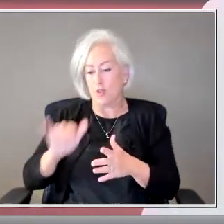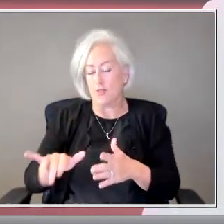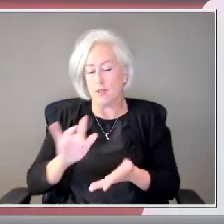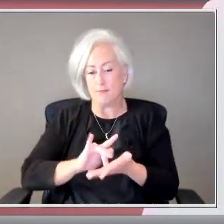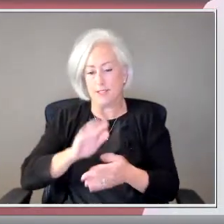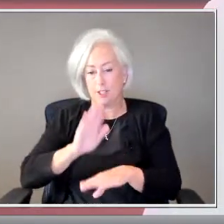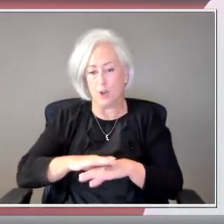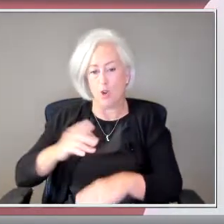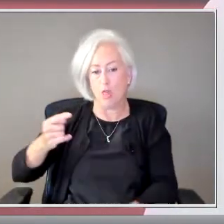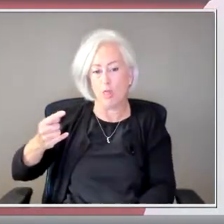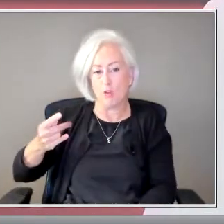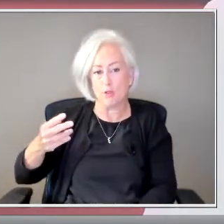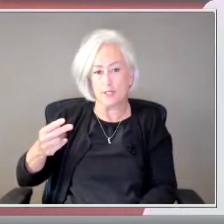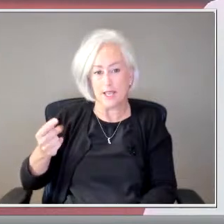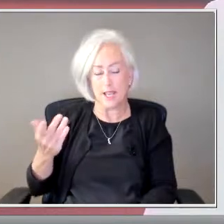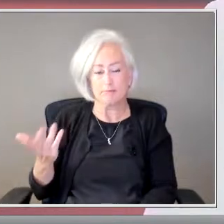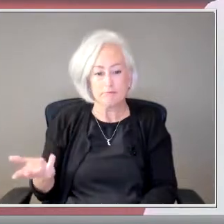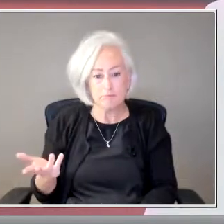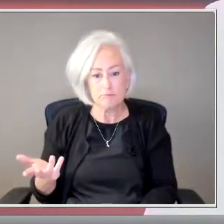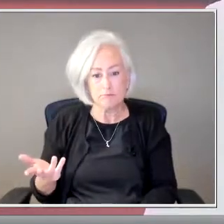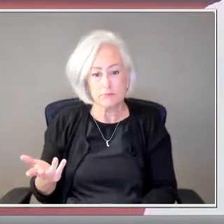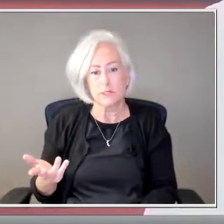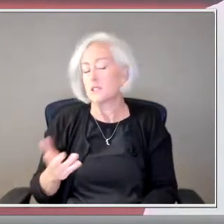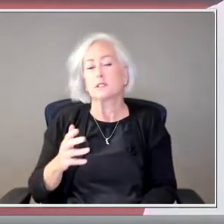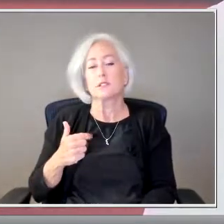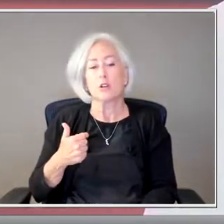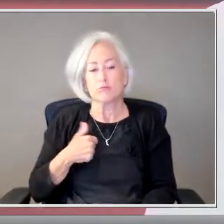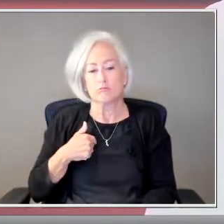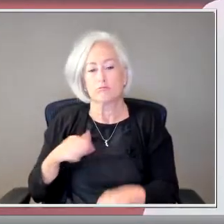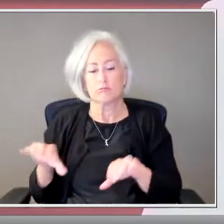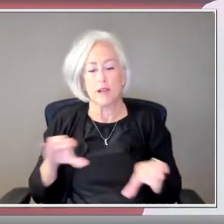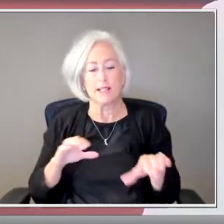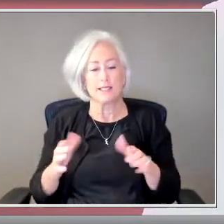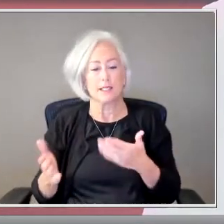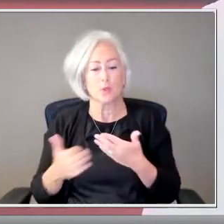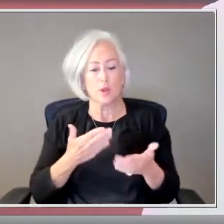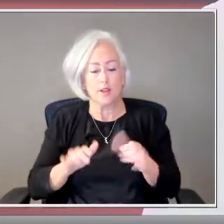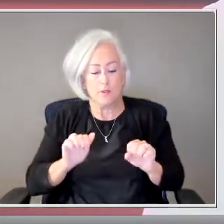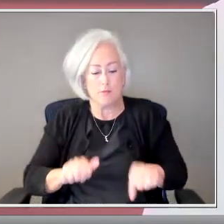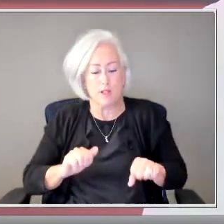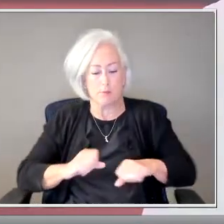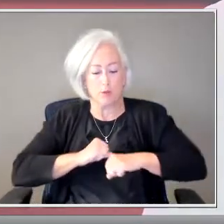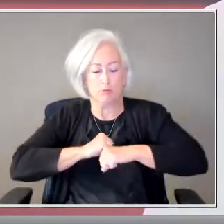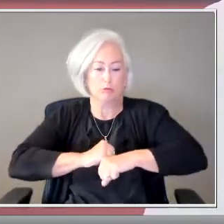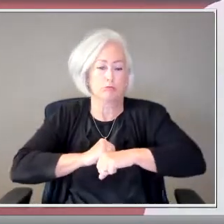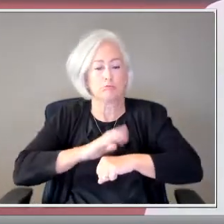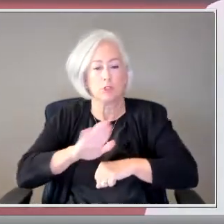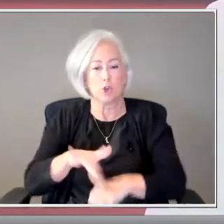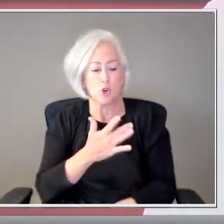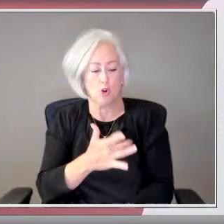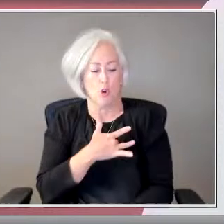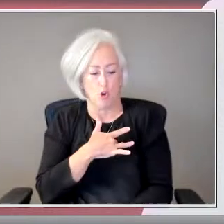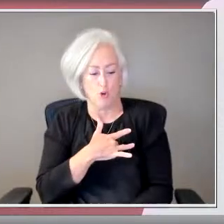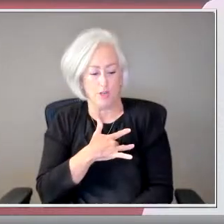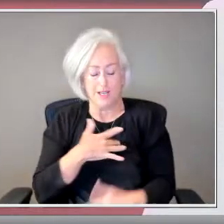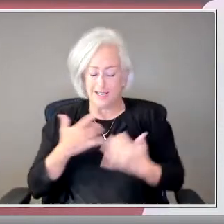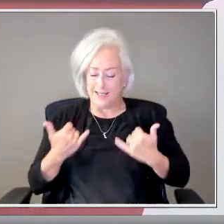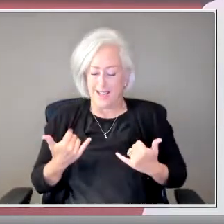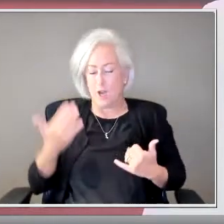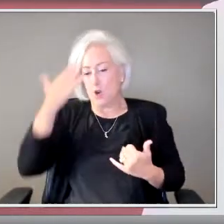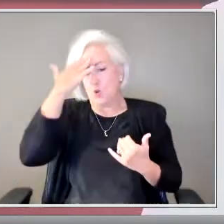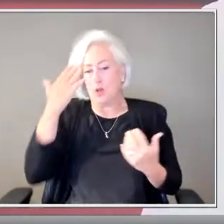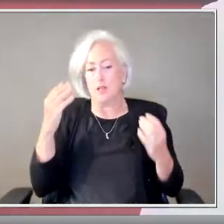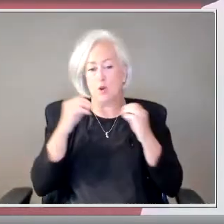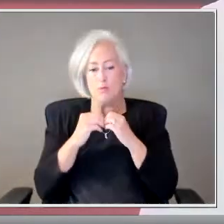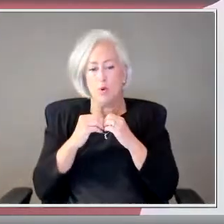I did what I could then to protect her heart, and we know more about how to do that now. But I